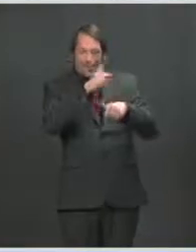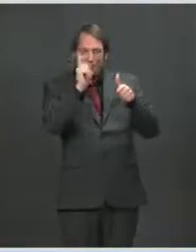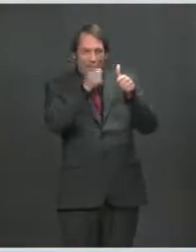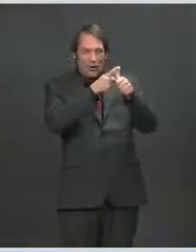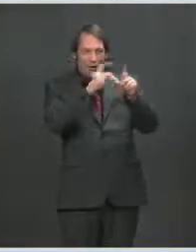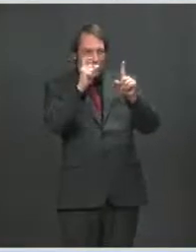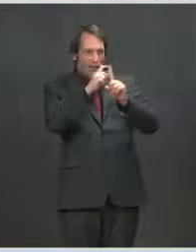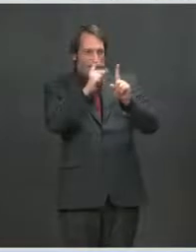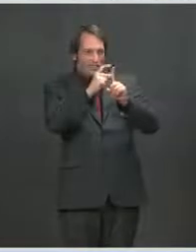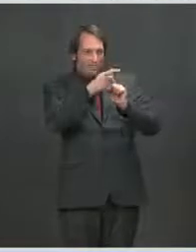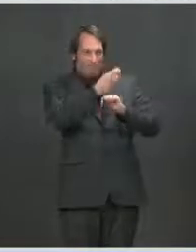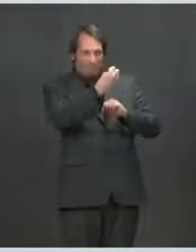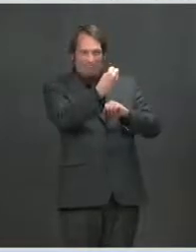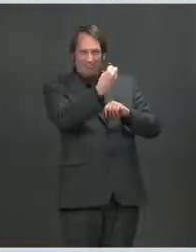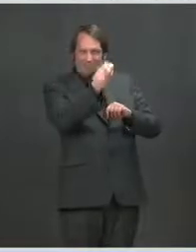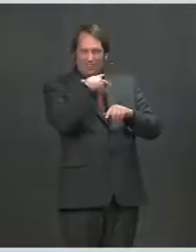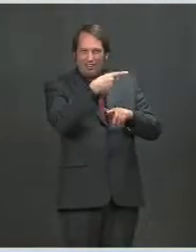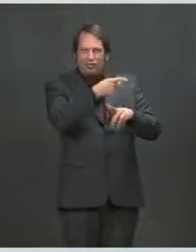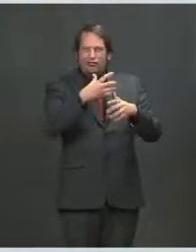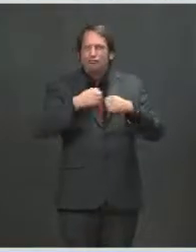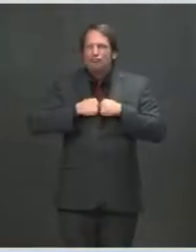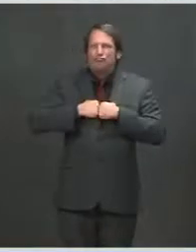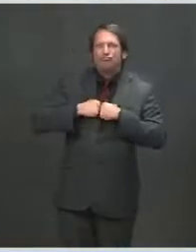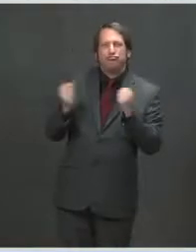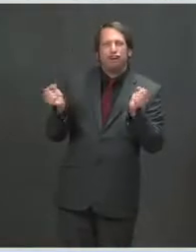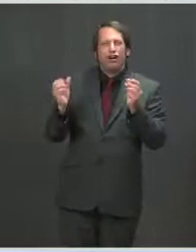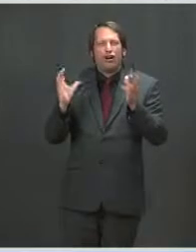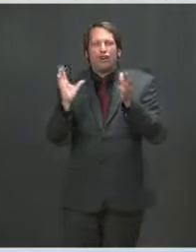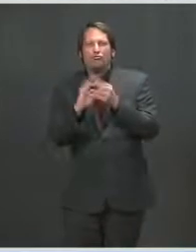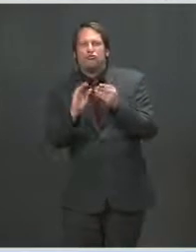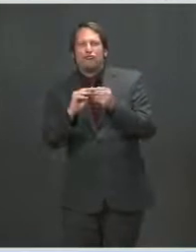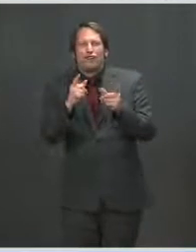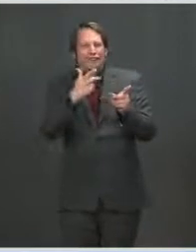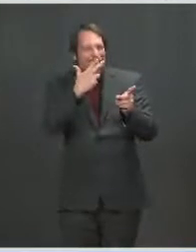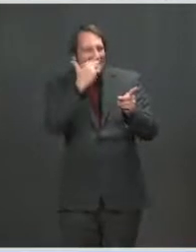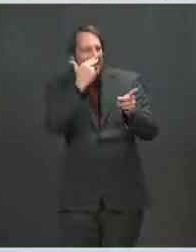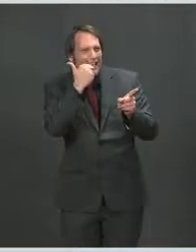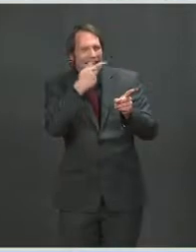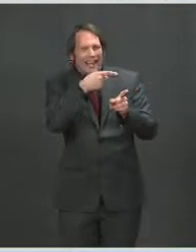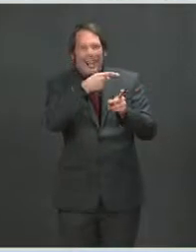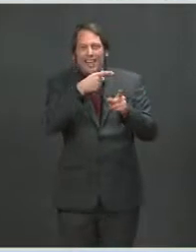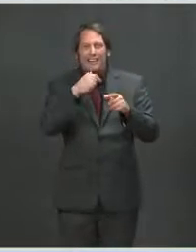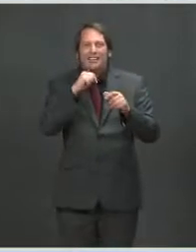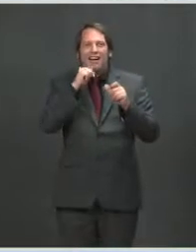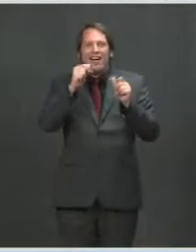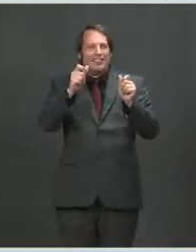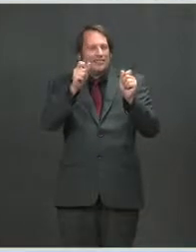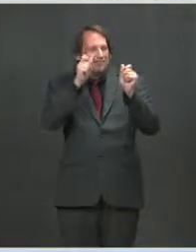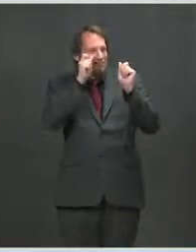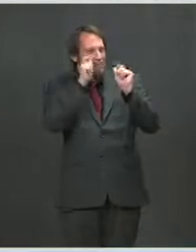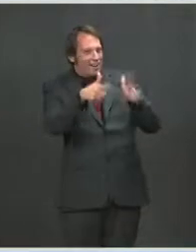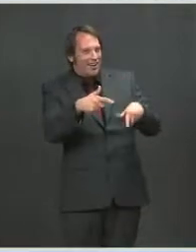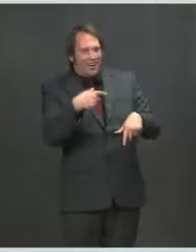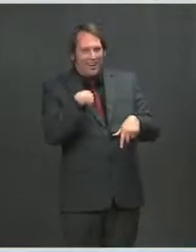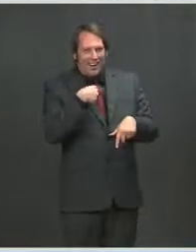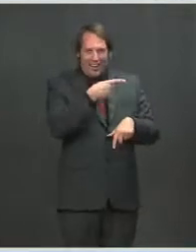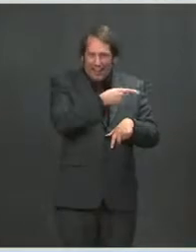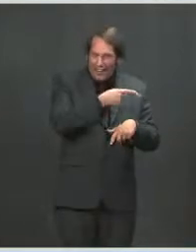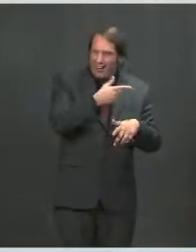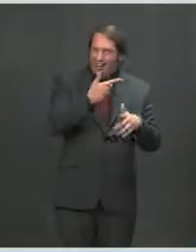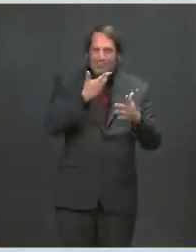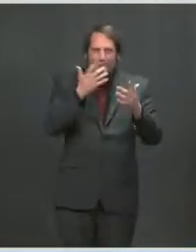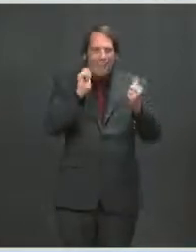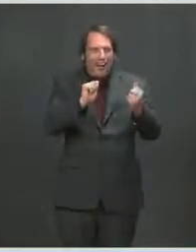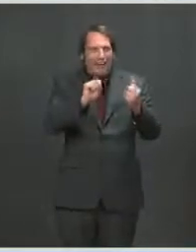You're open and funny and sincere. In fact, it doesn't surprise me at all that you managed to make friends when your family